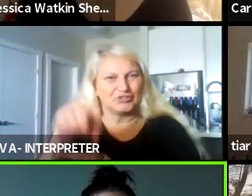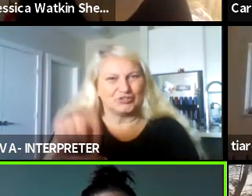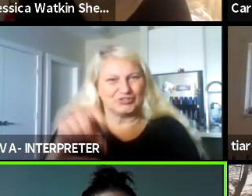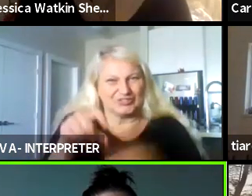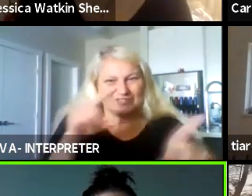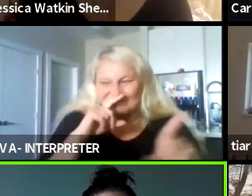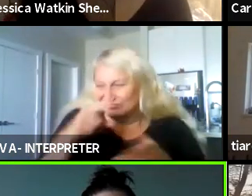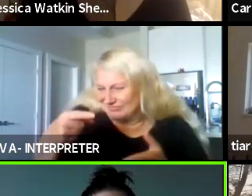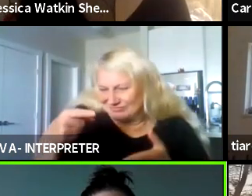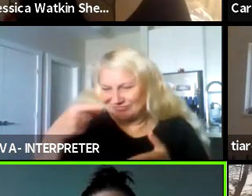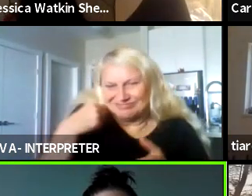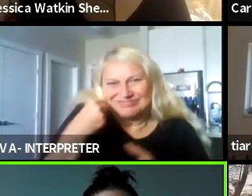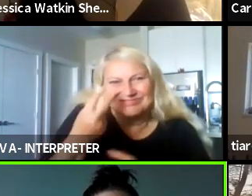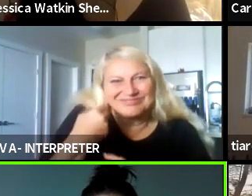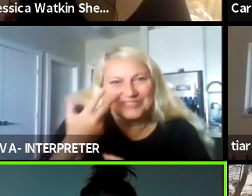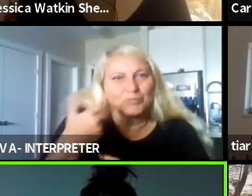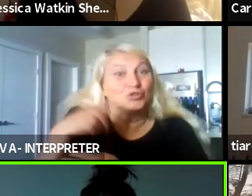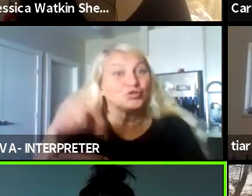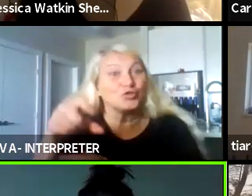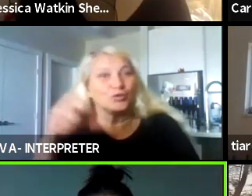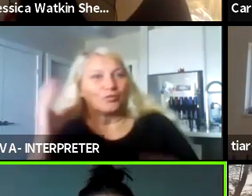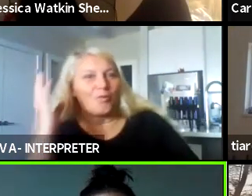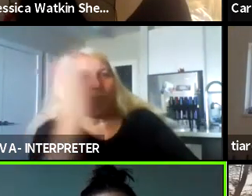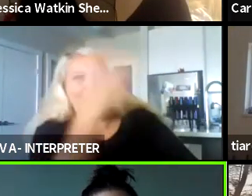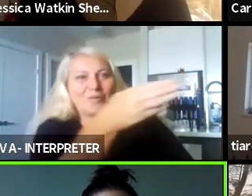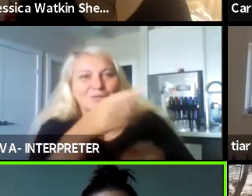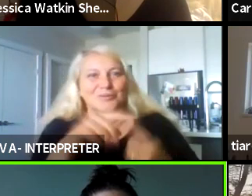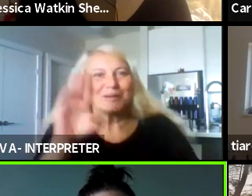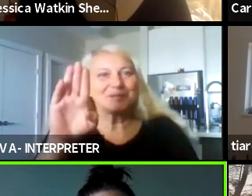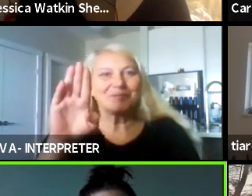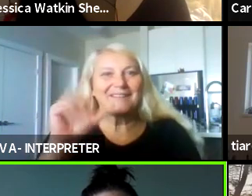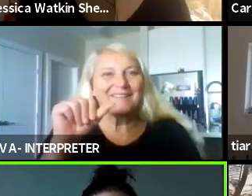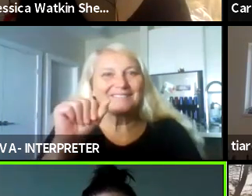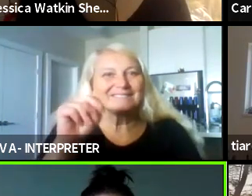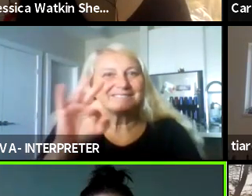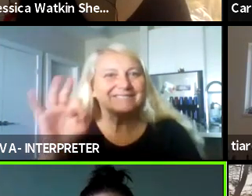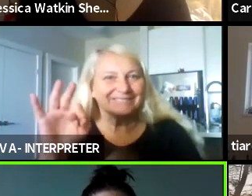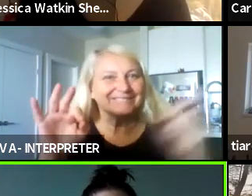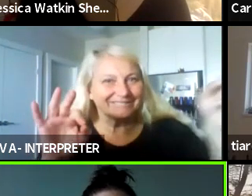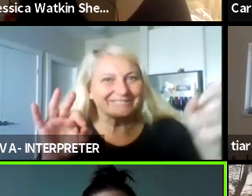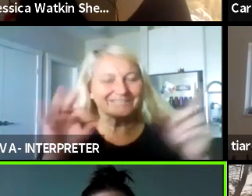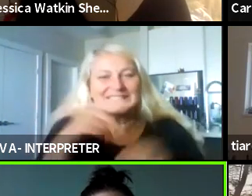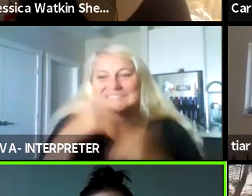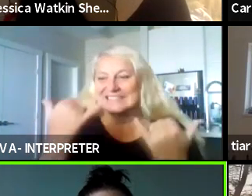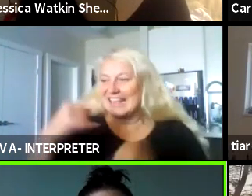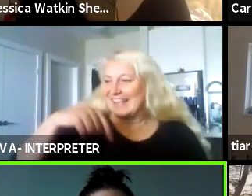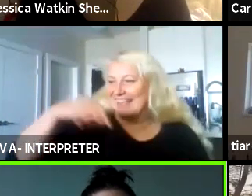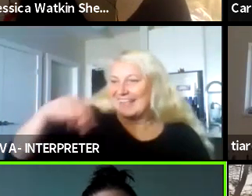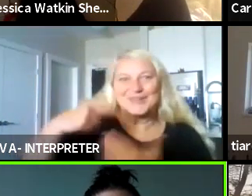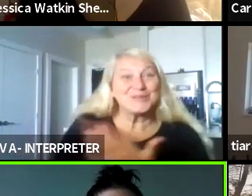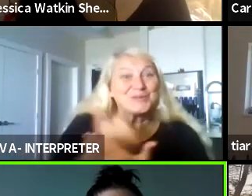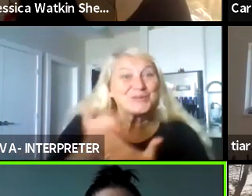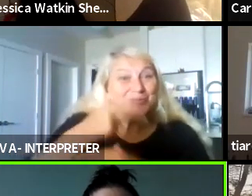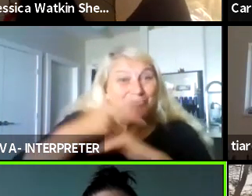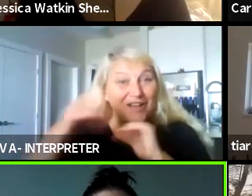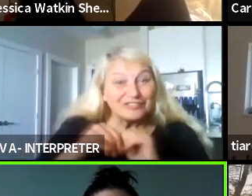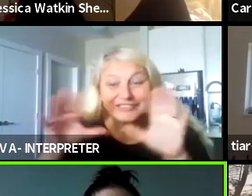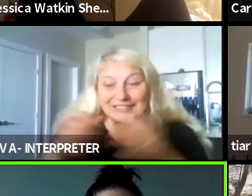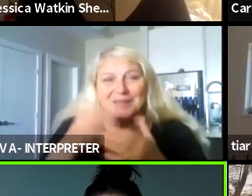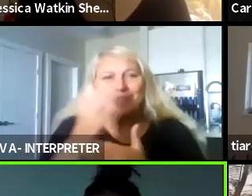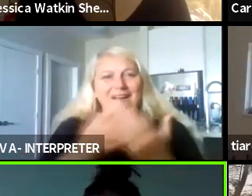in the next couple of days to go work on a new project with playwright Kim Sanclip Harvey as part of the Indigenous